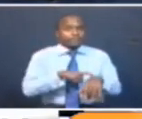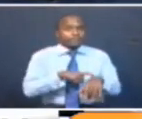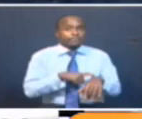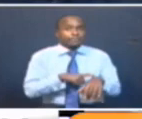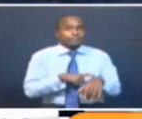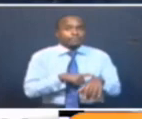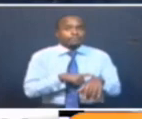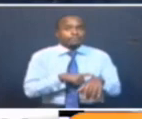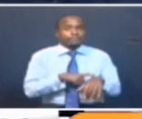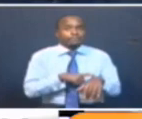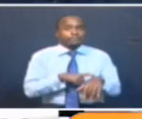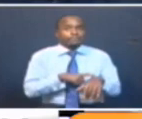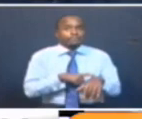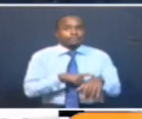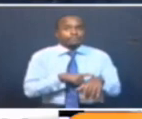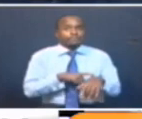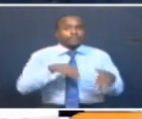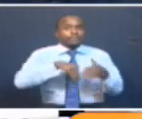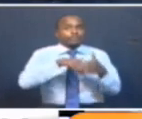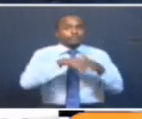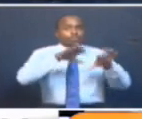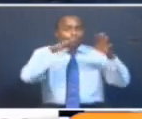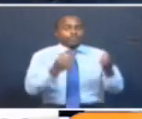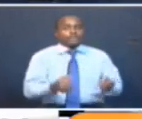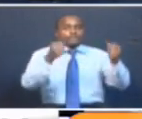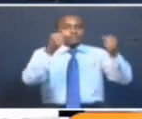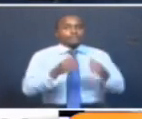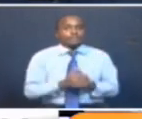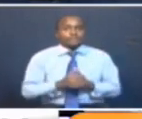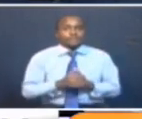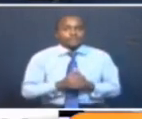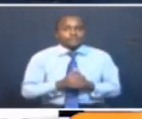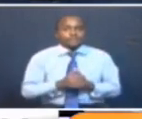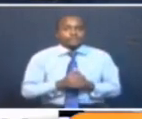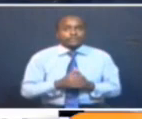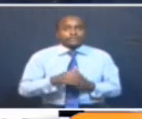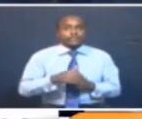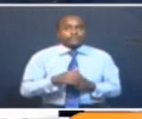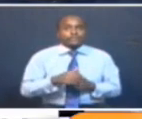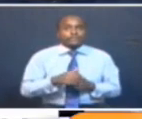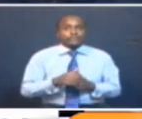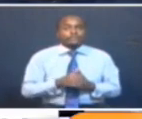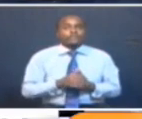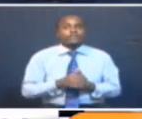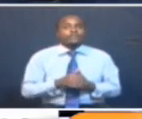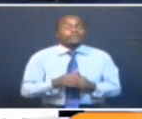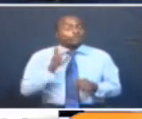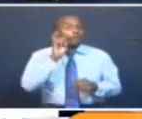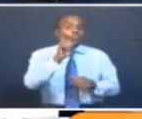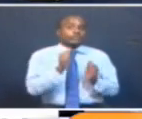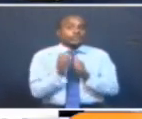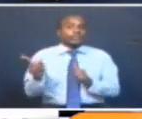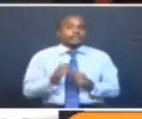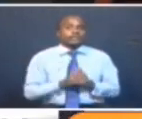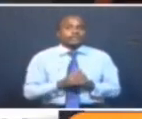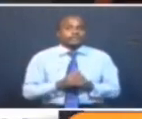the Football World Cup. Where? She's here. Okay. She's here, so I saw that. For